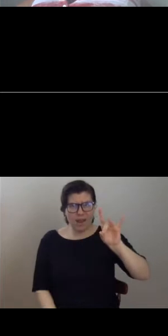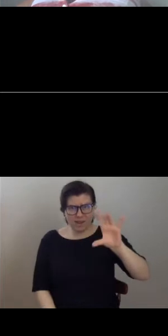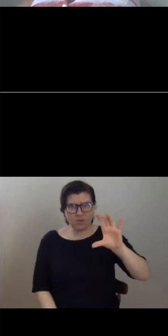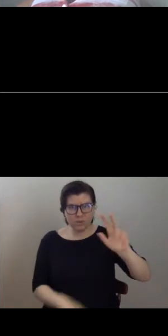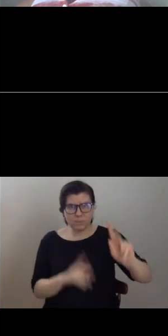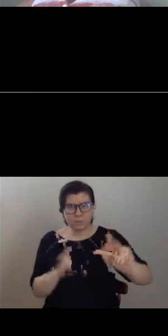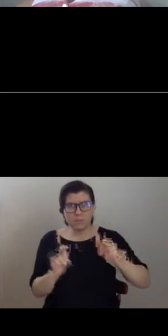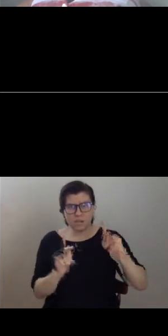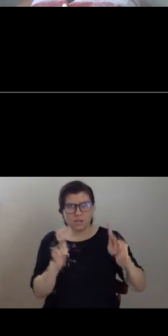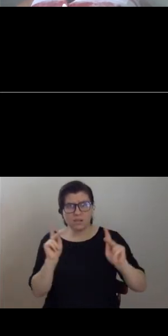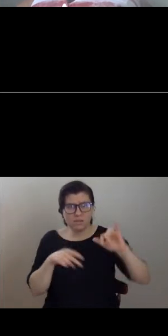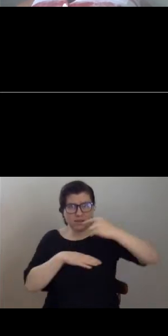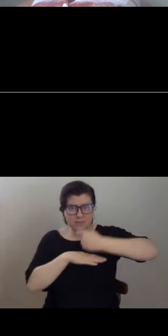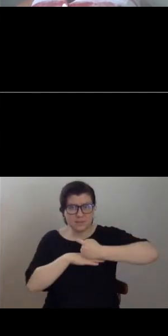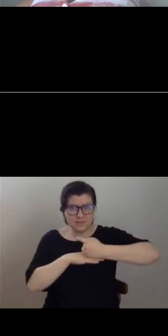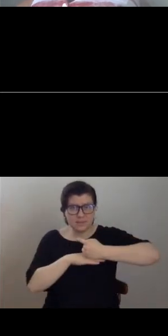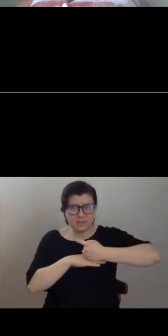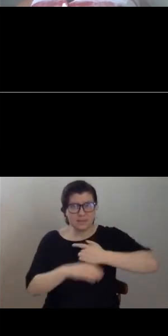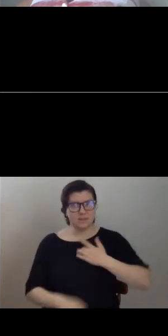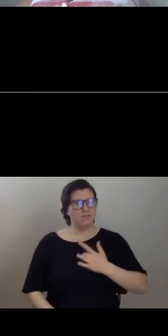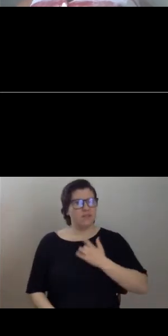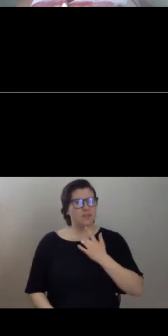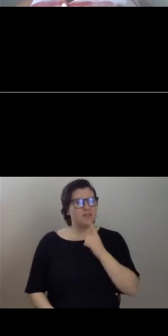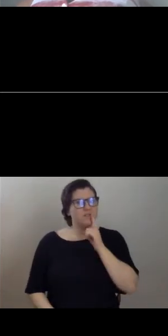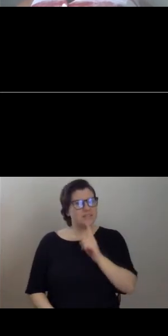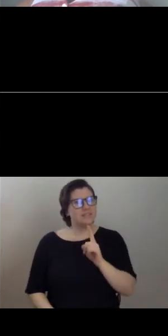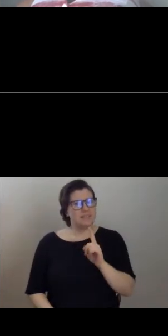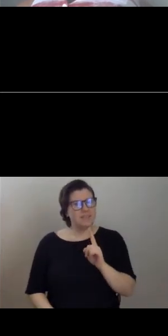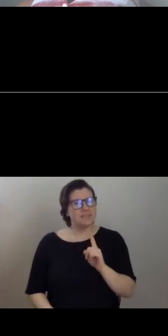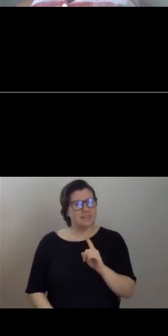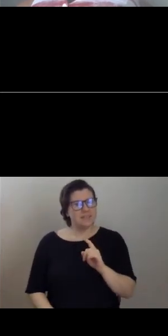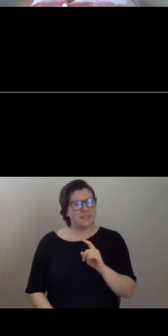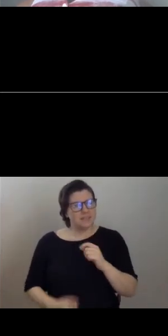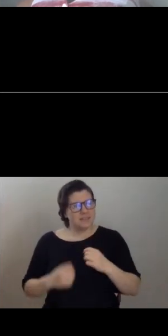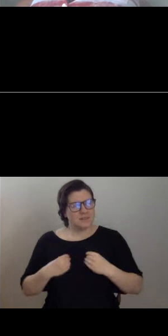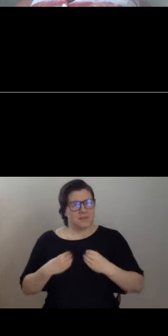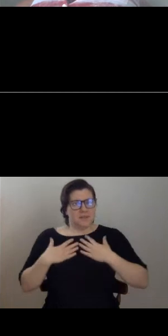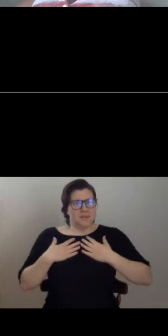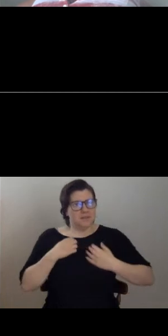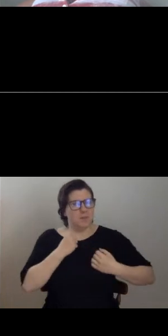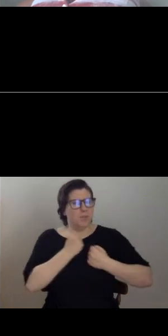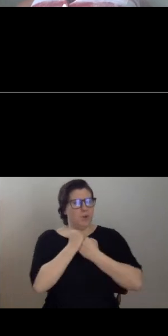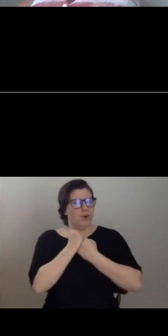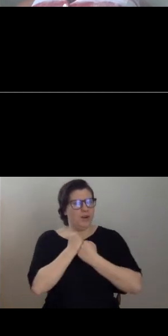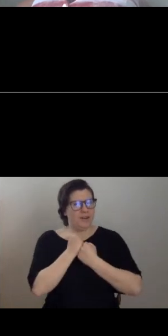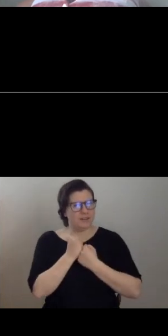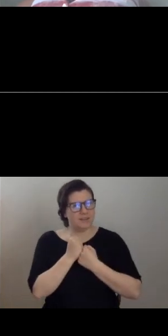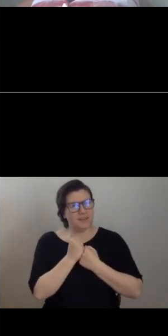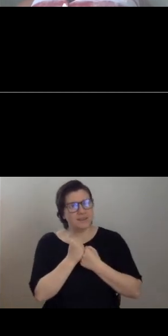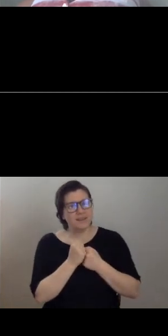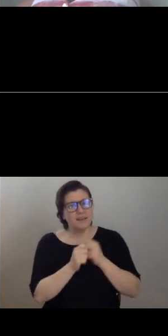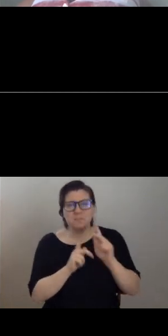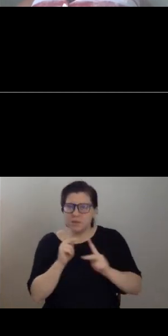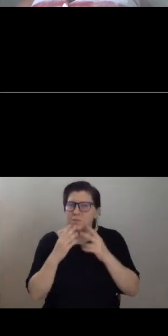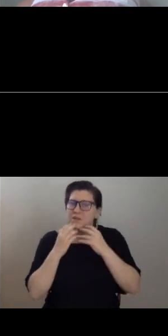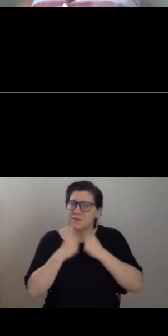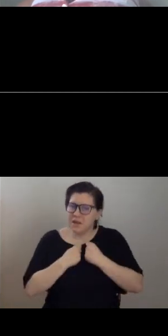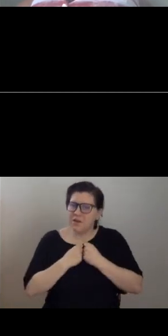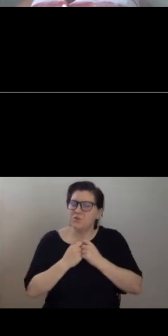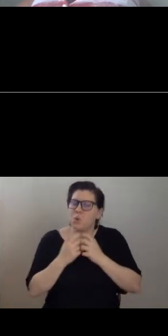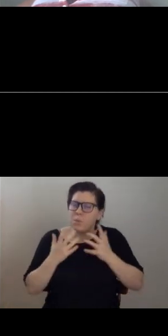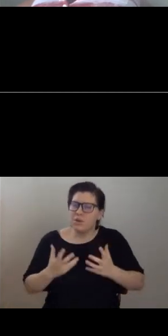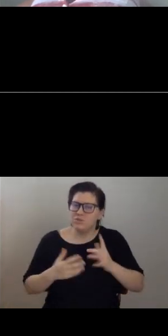day, and you feel very, very supportive, and it's very people care very much about that